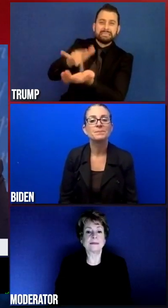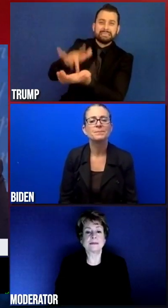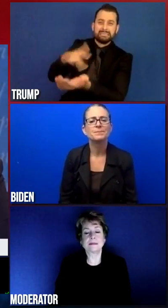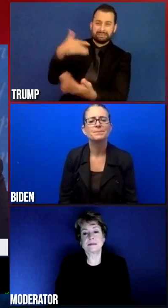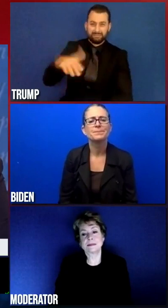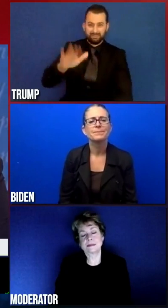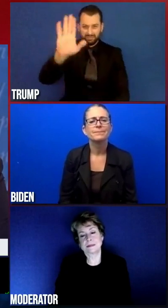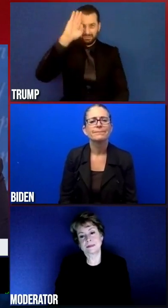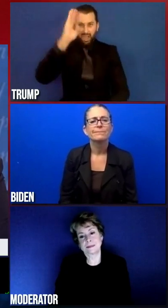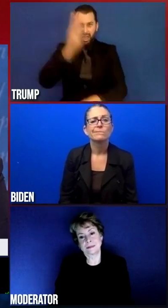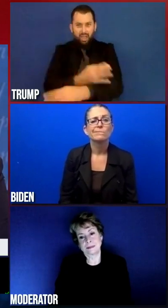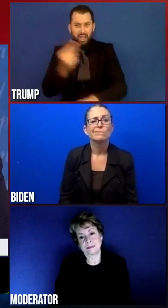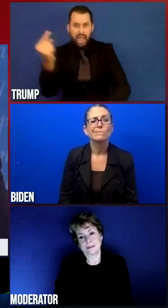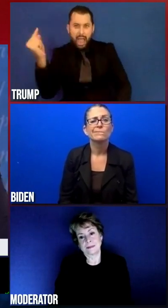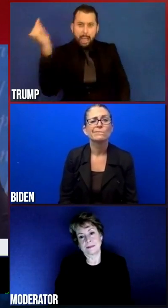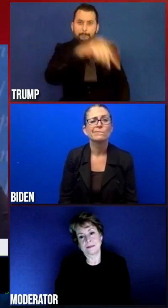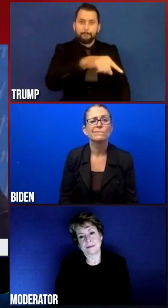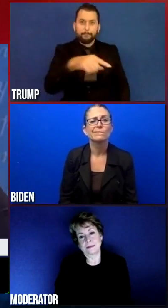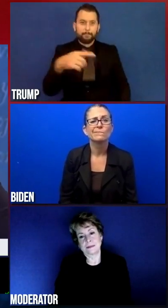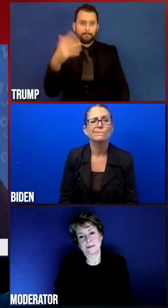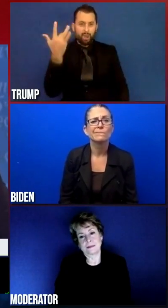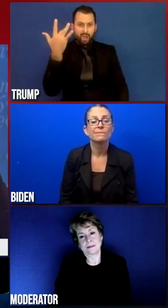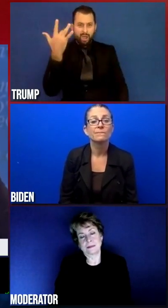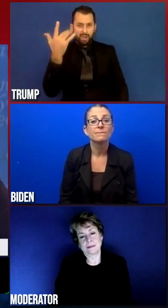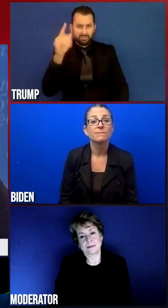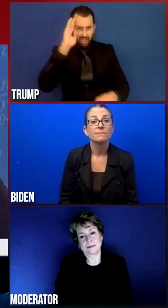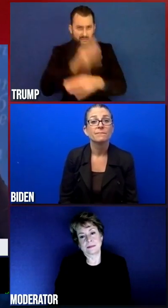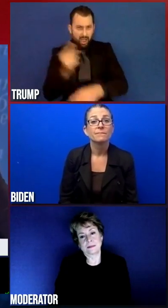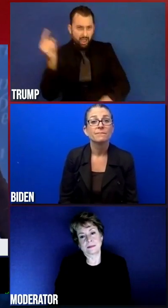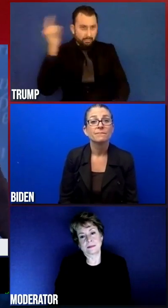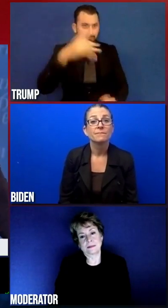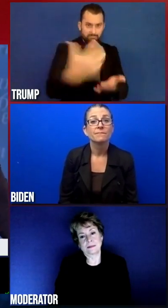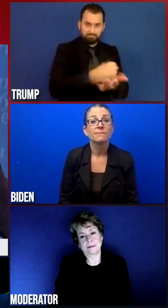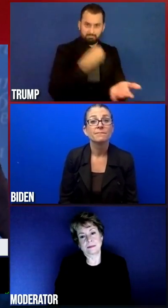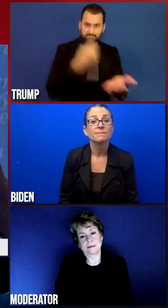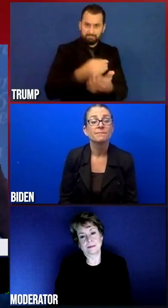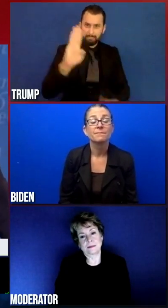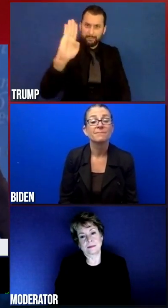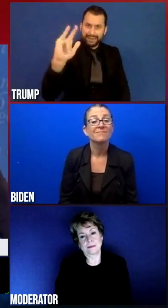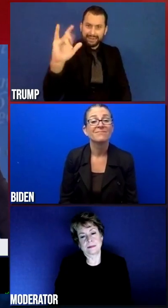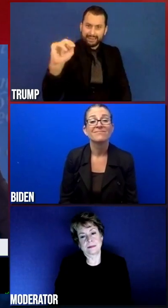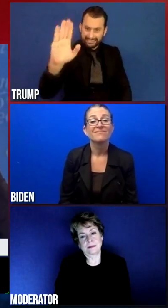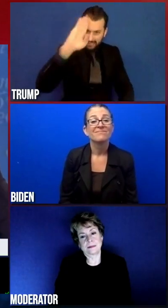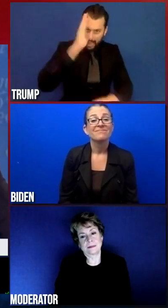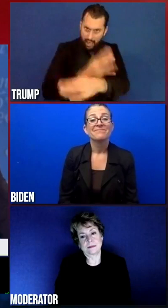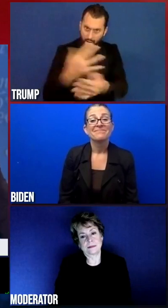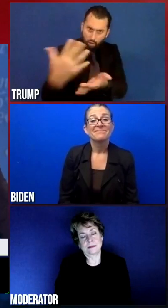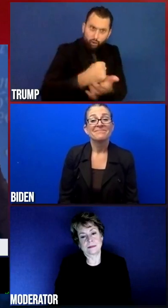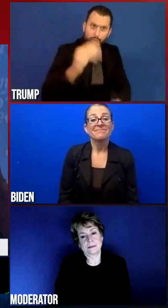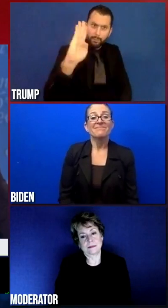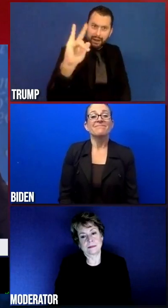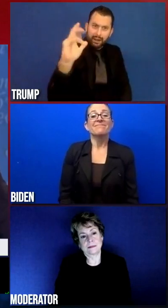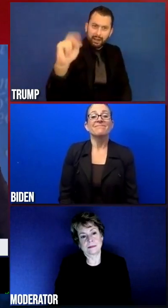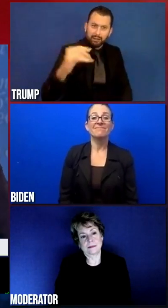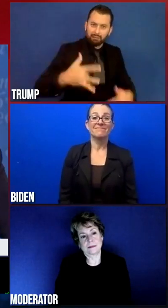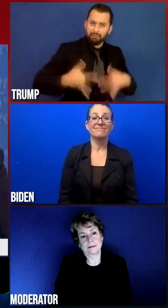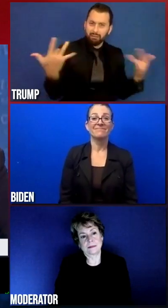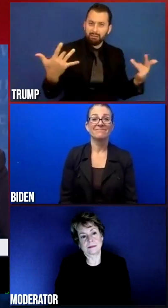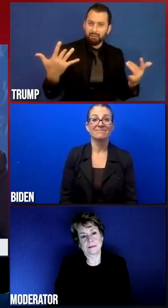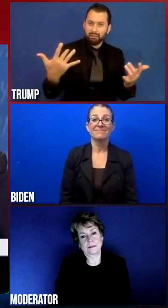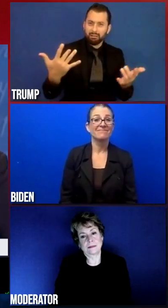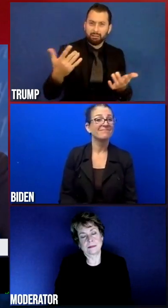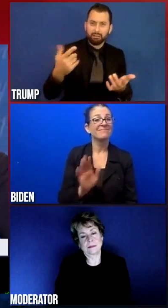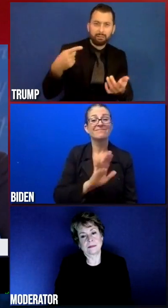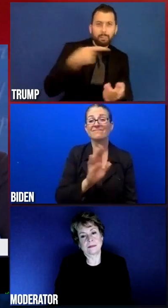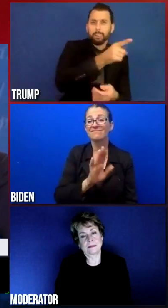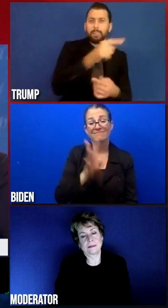billions of dollars. Takes out billions of dollars to manage. He makes millions of dollars. And also, while we're at it, why is it, just out of